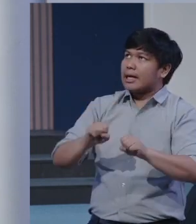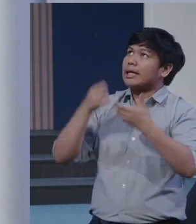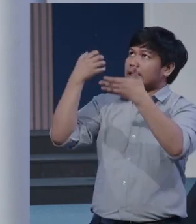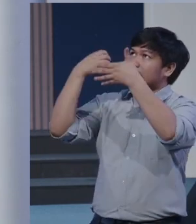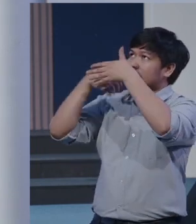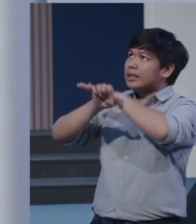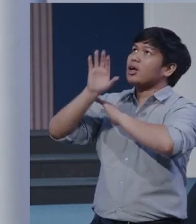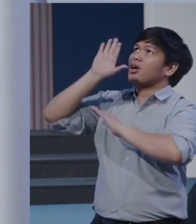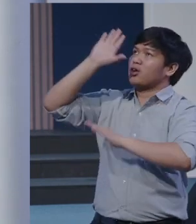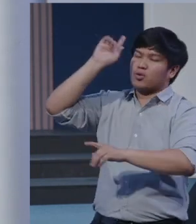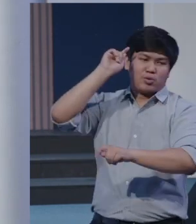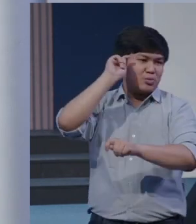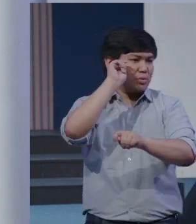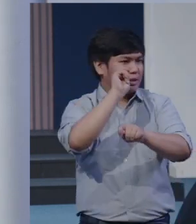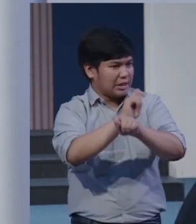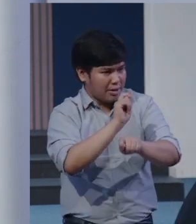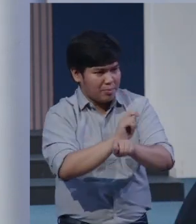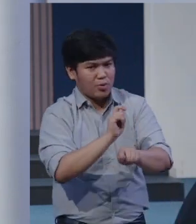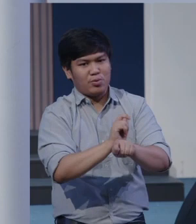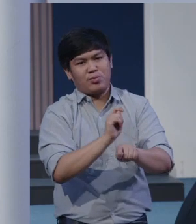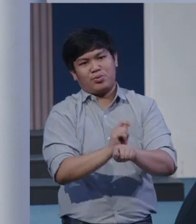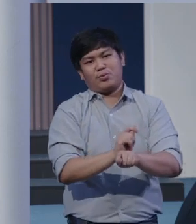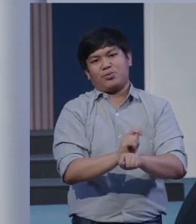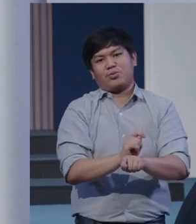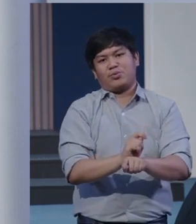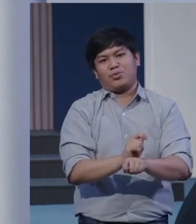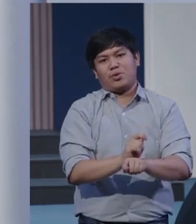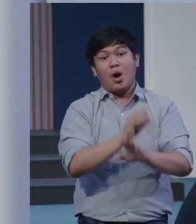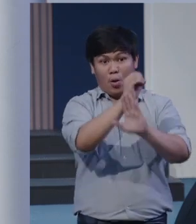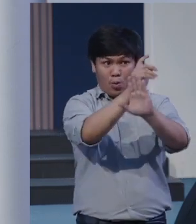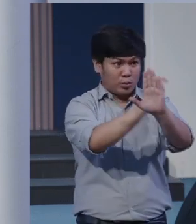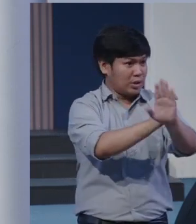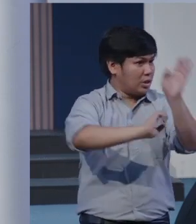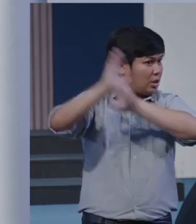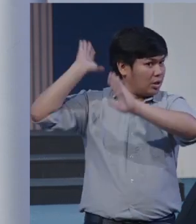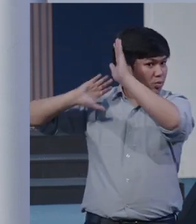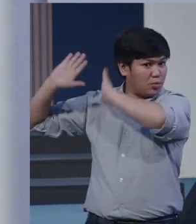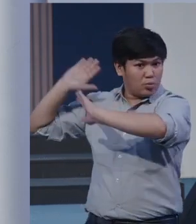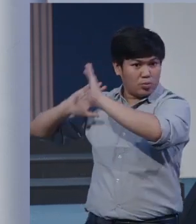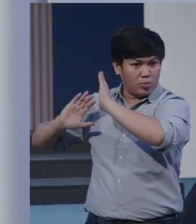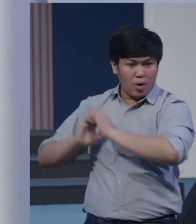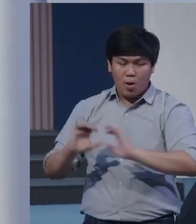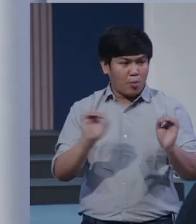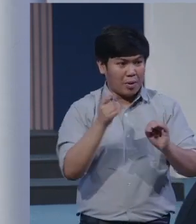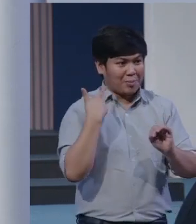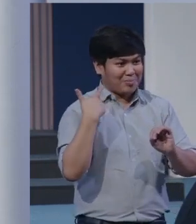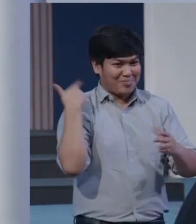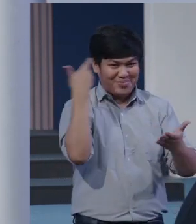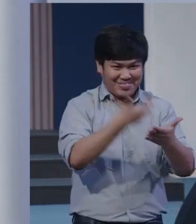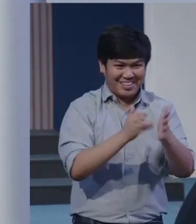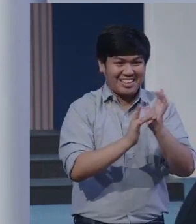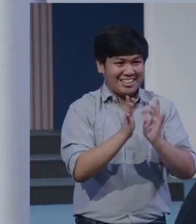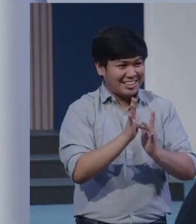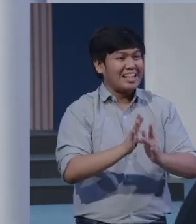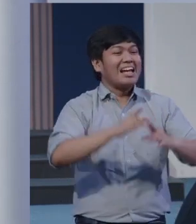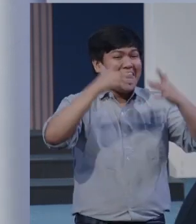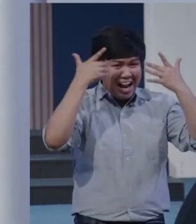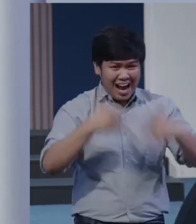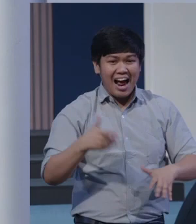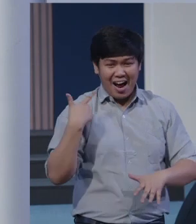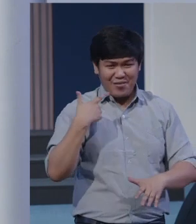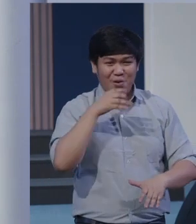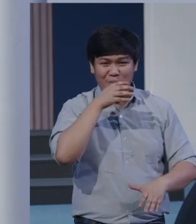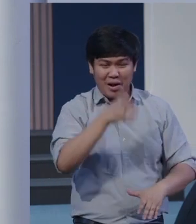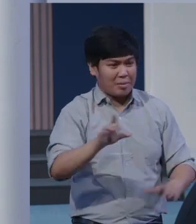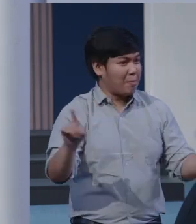against his friend Old Testament po laying po ay pinagbabawal